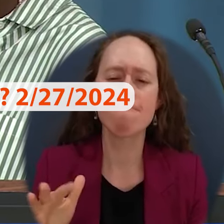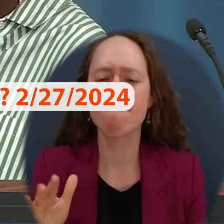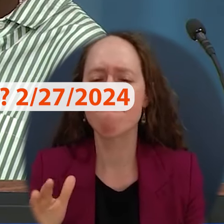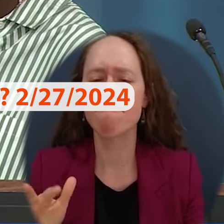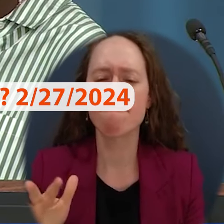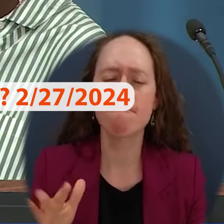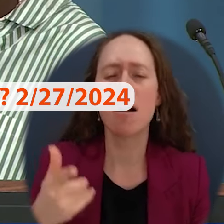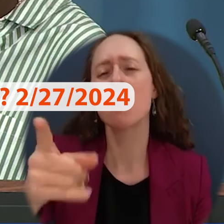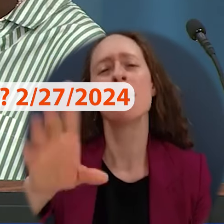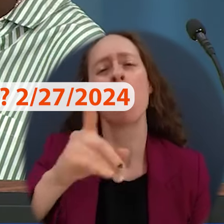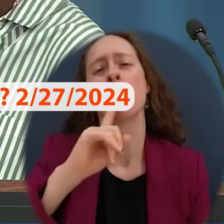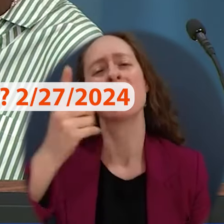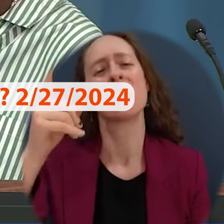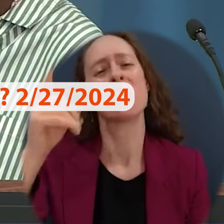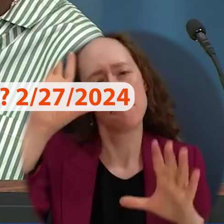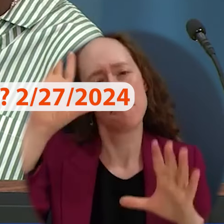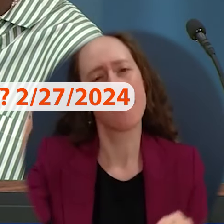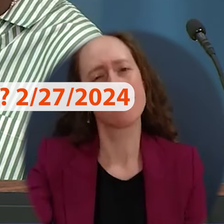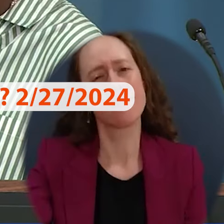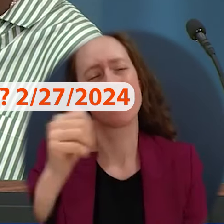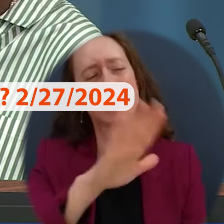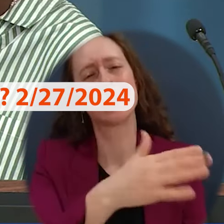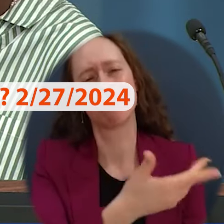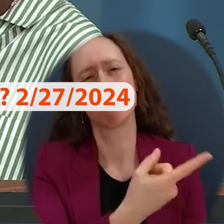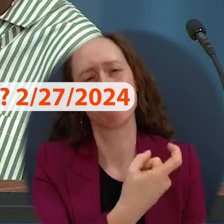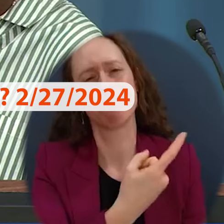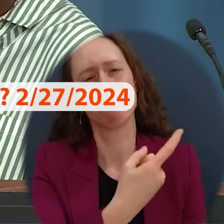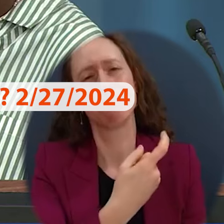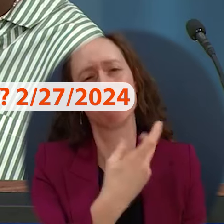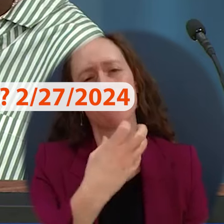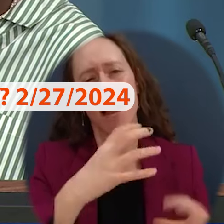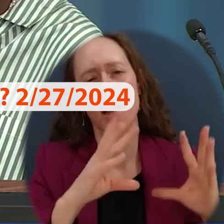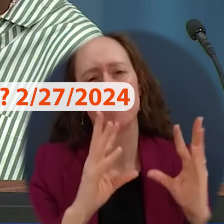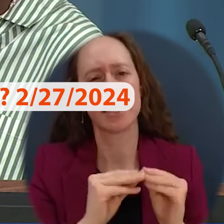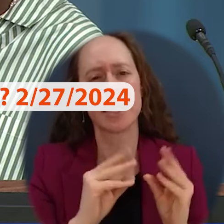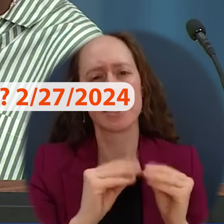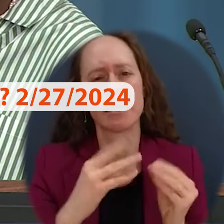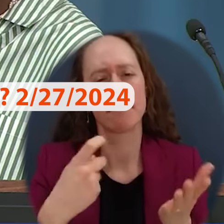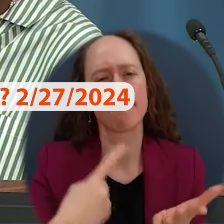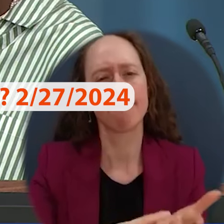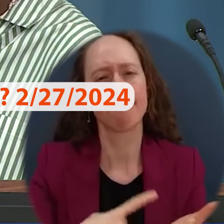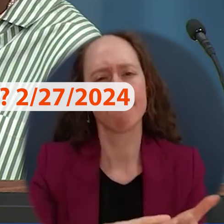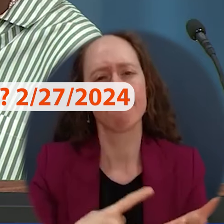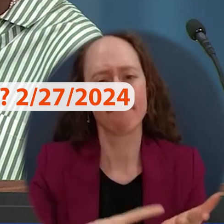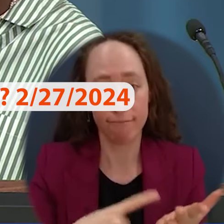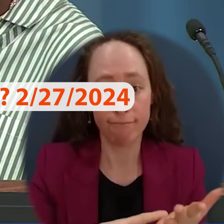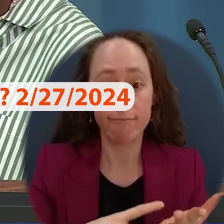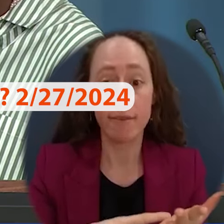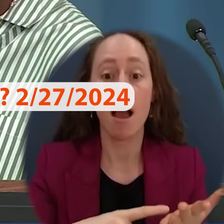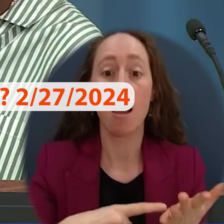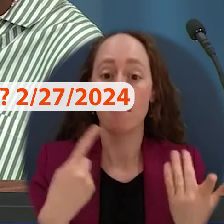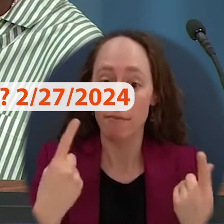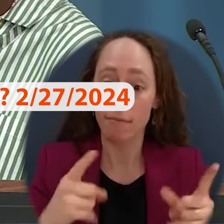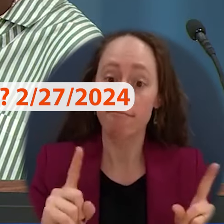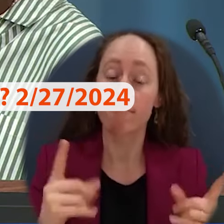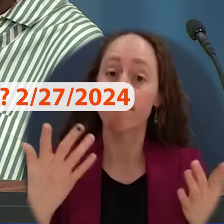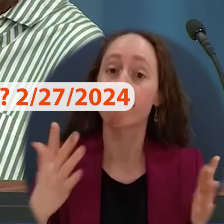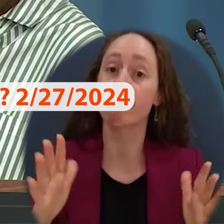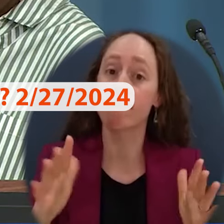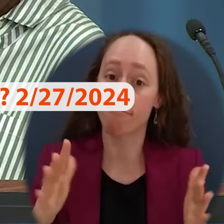wanted to have a one-on-one conversation with Speaker Johnson. They did. It happened after the group meeting. It was a